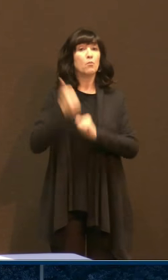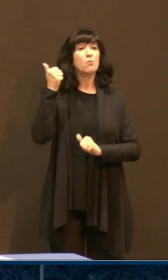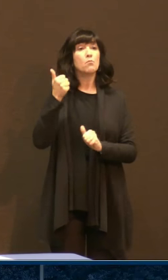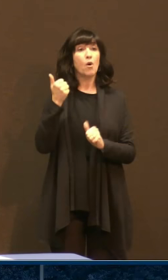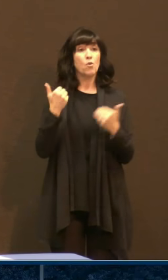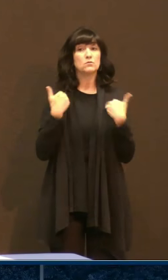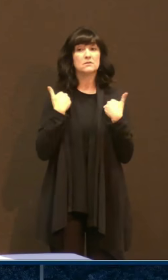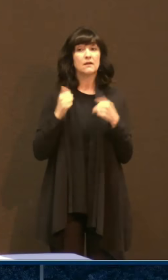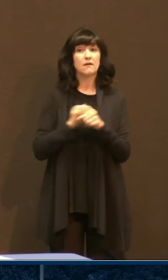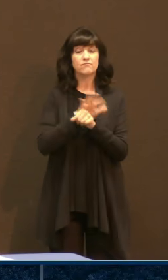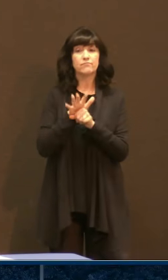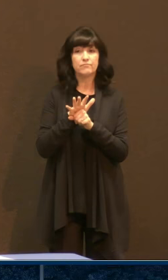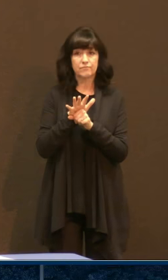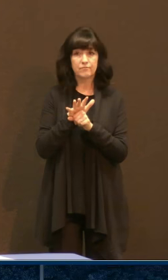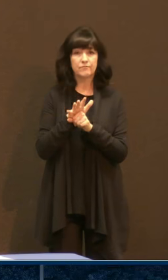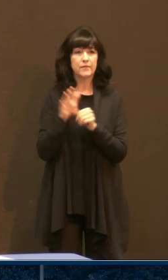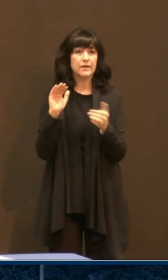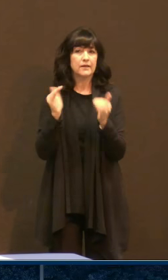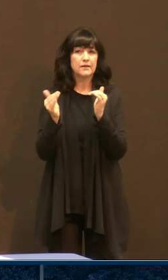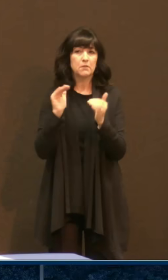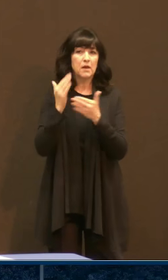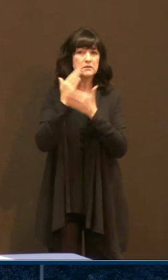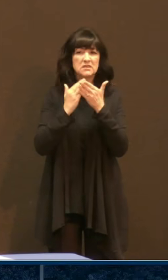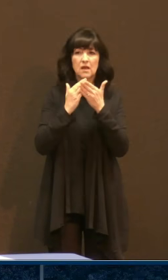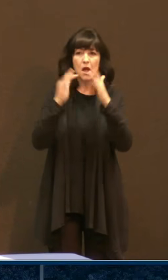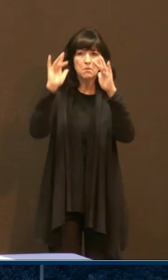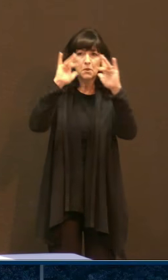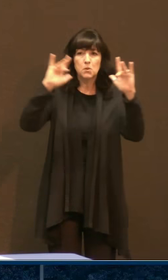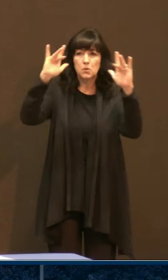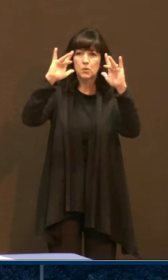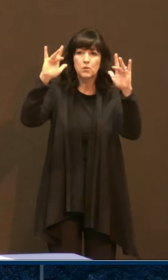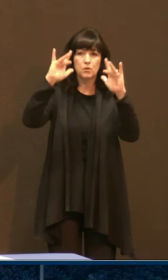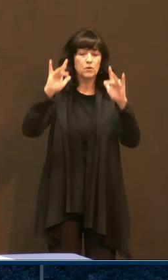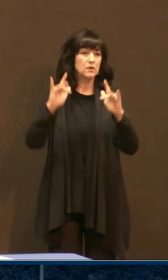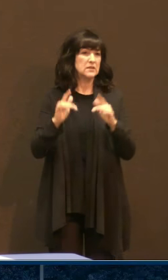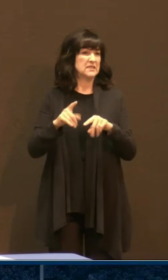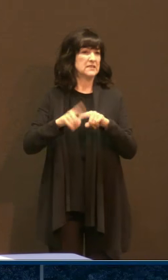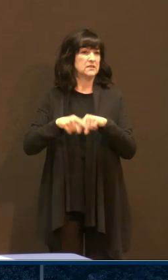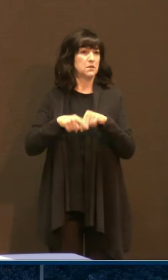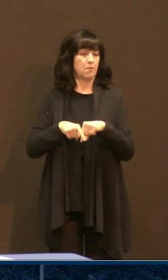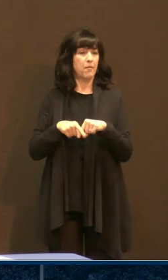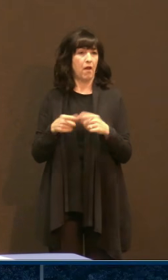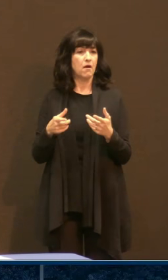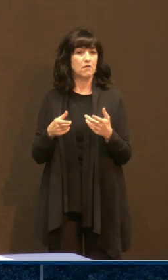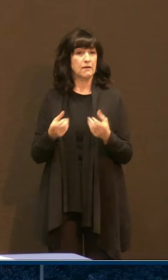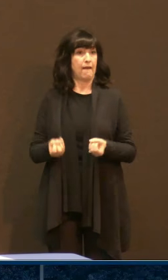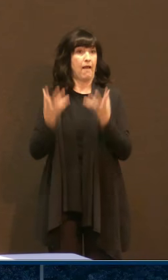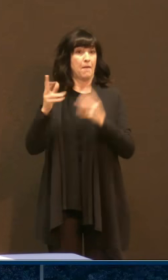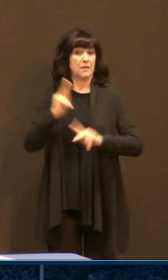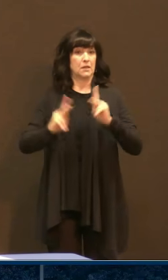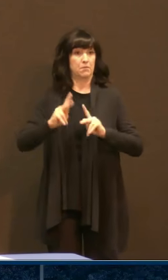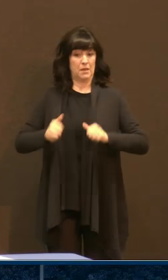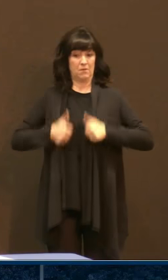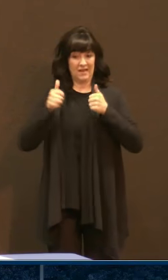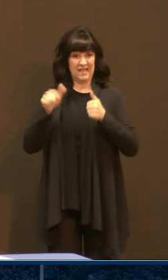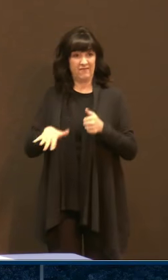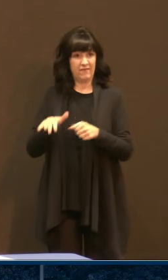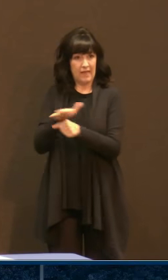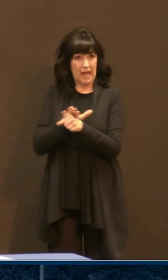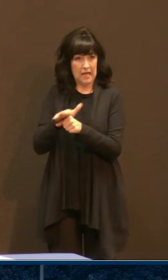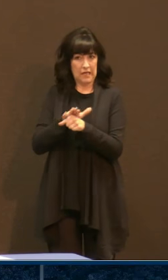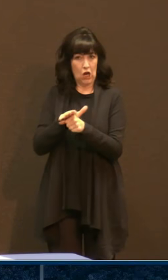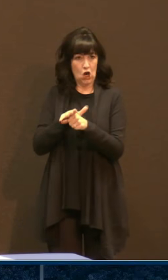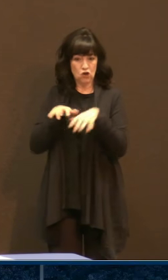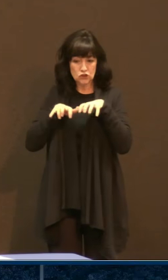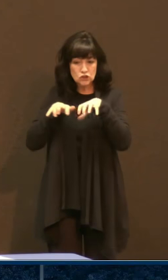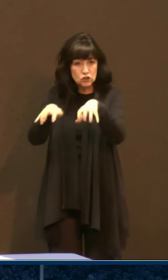positive cases per the population. So low population, low denominator, if